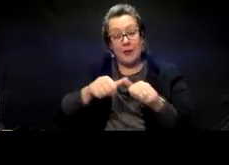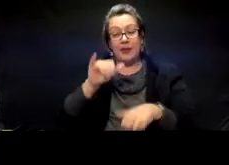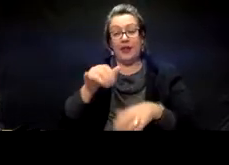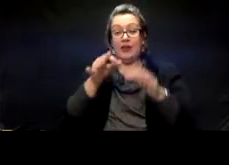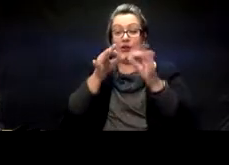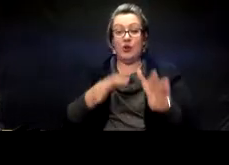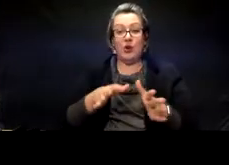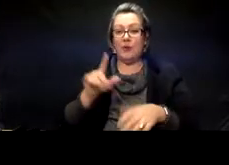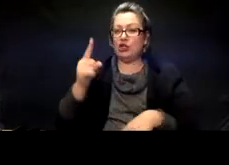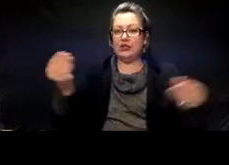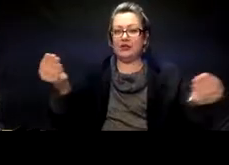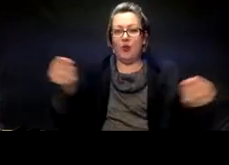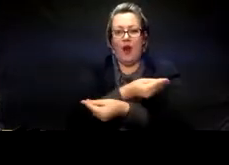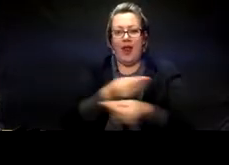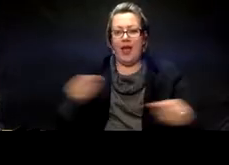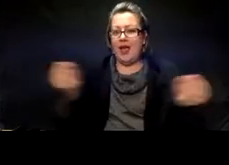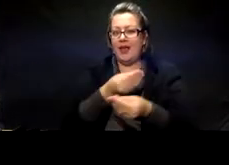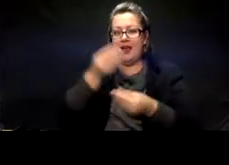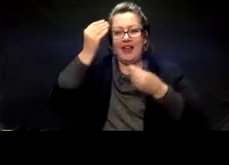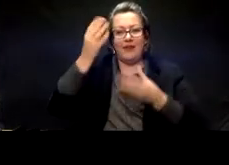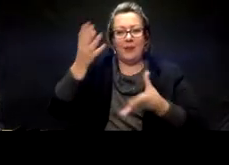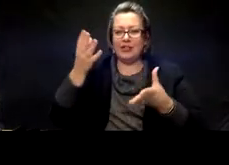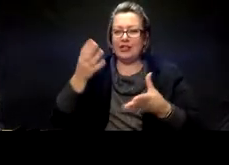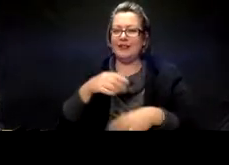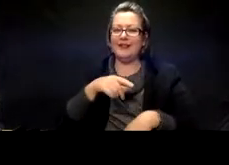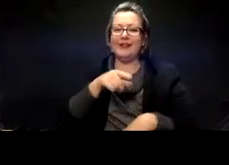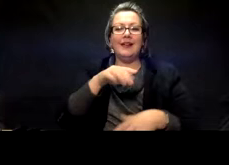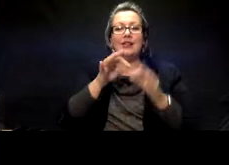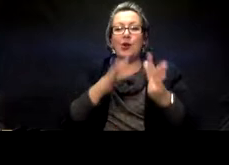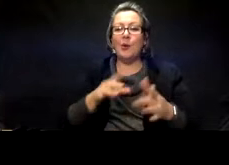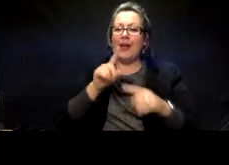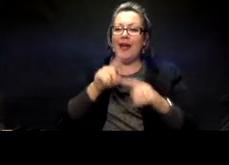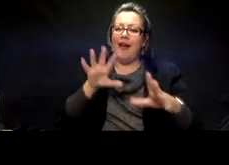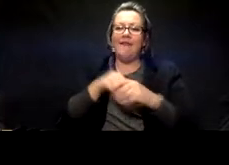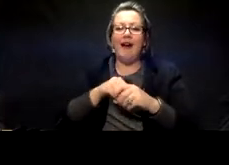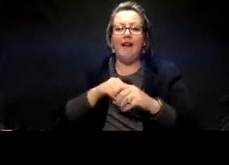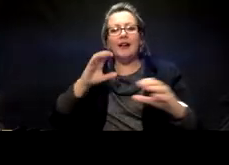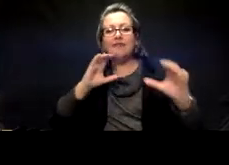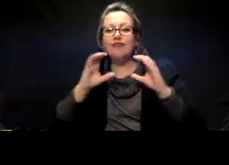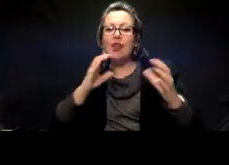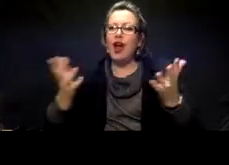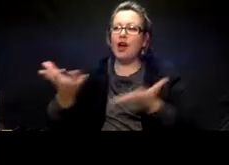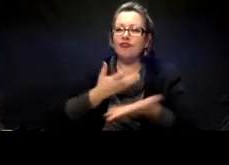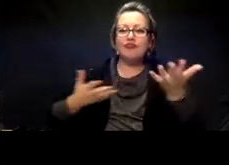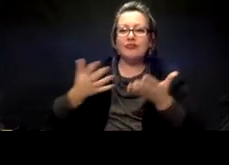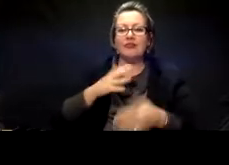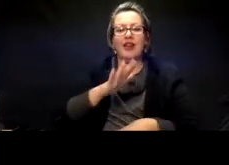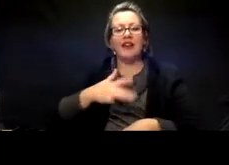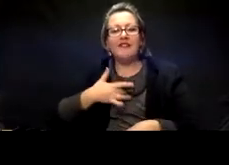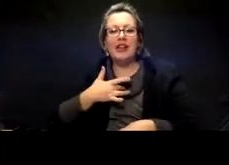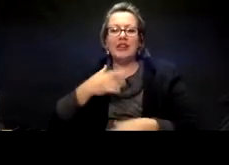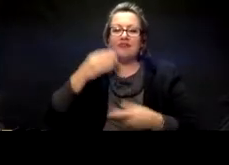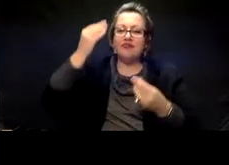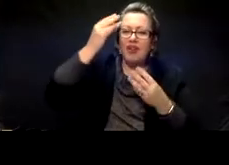the second person, and then the person I'm speaking to is a third person. Now, the interpreter or the relay